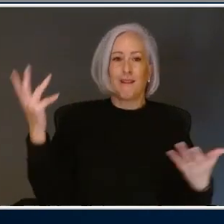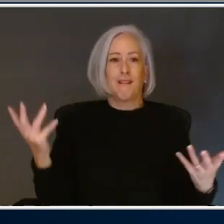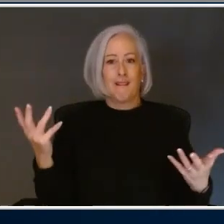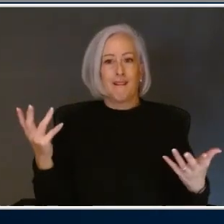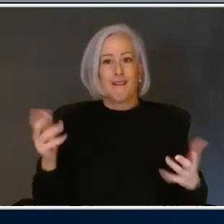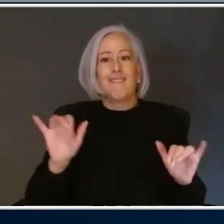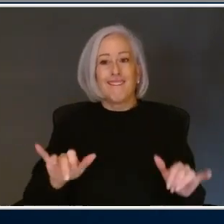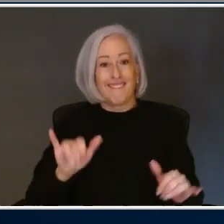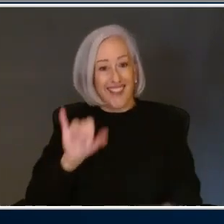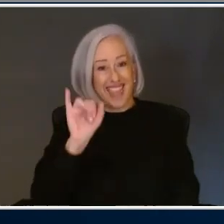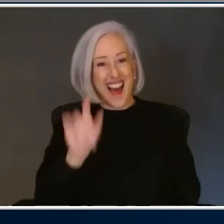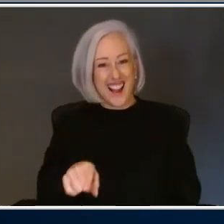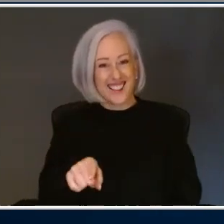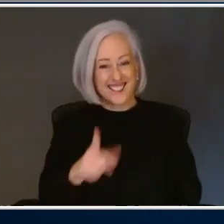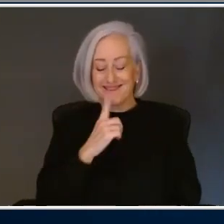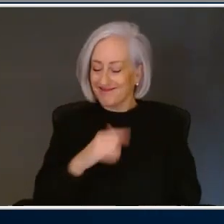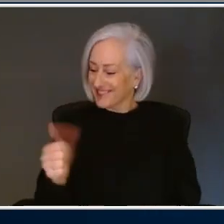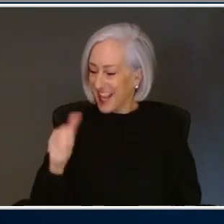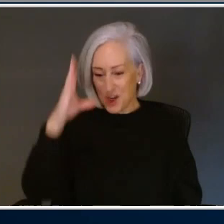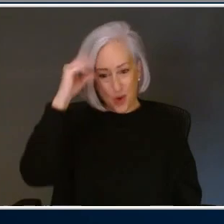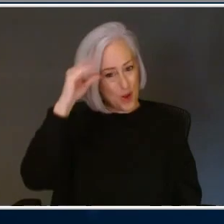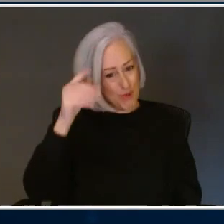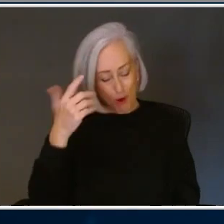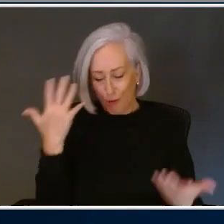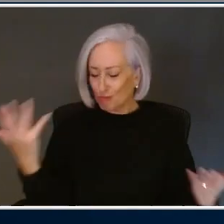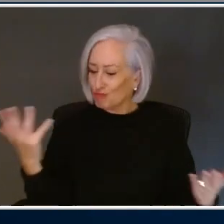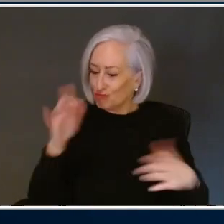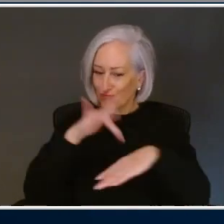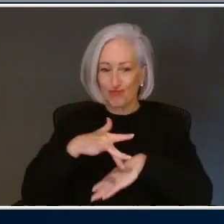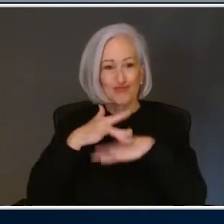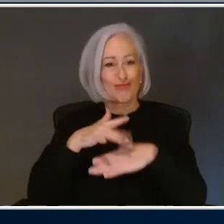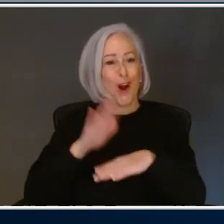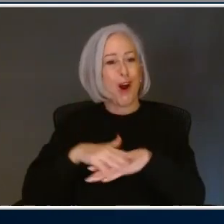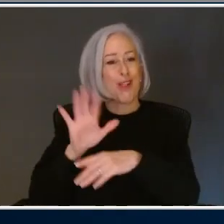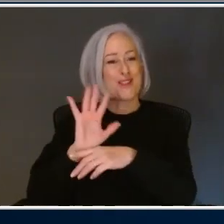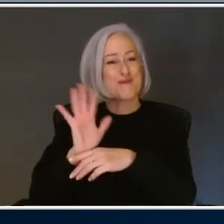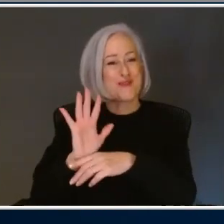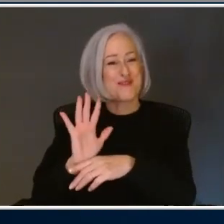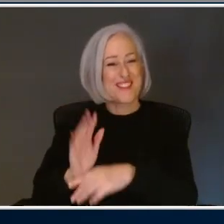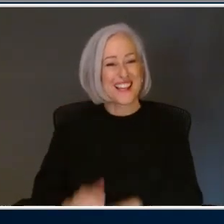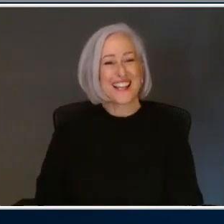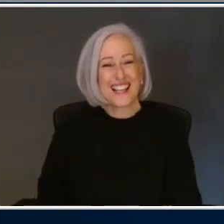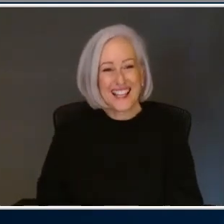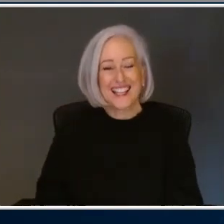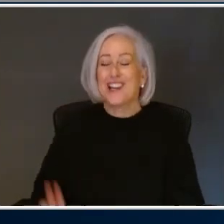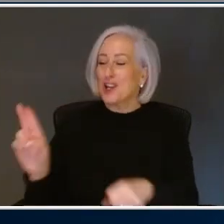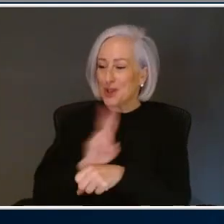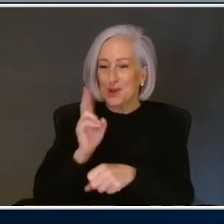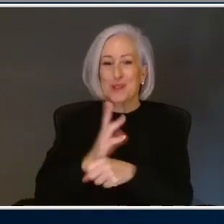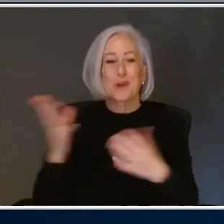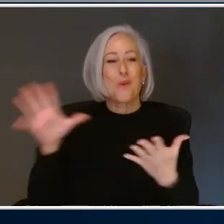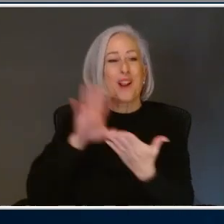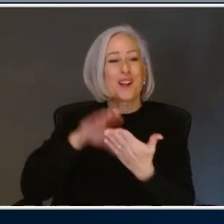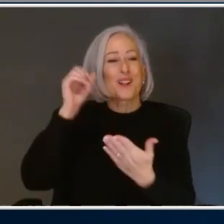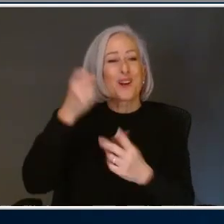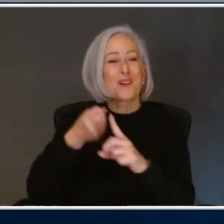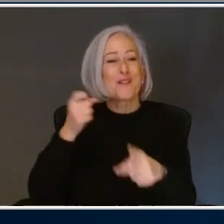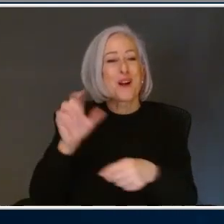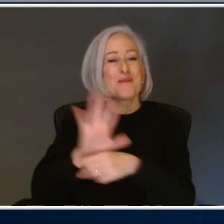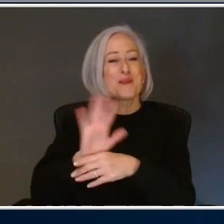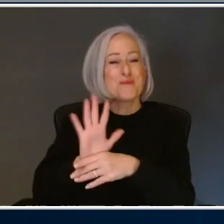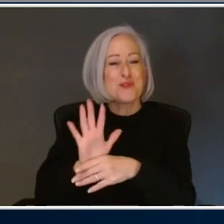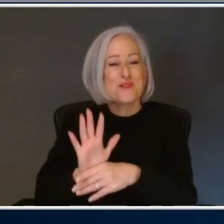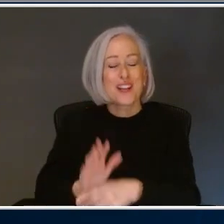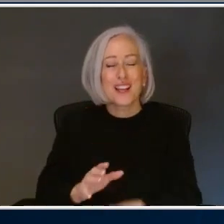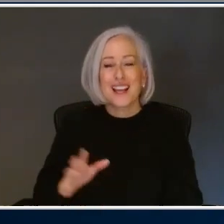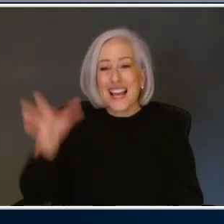would. You love that. There you you like go. that, right? Perfect. Using what he's learned, okay? Dad, when you hear